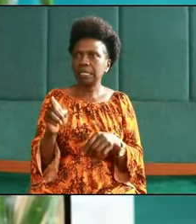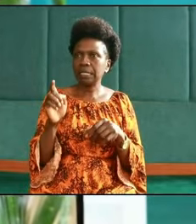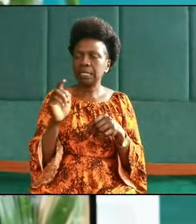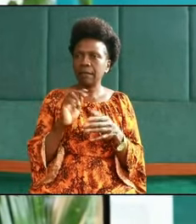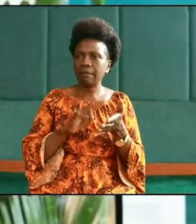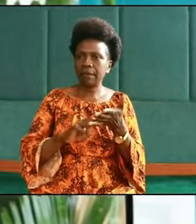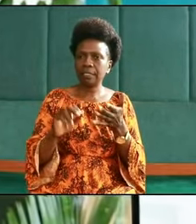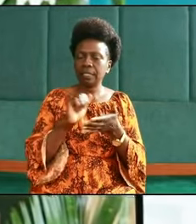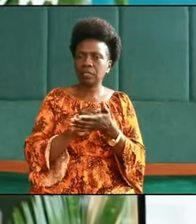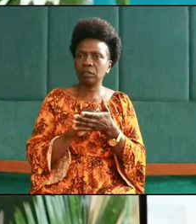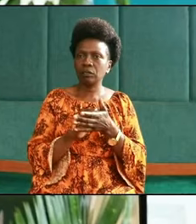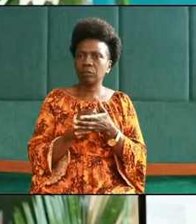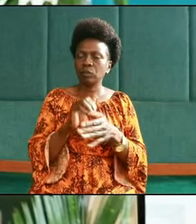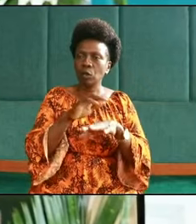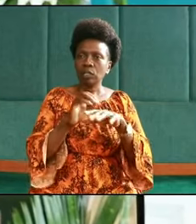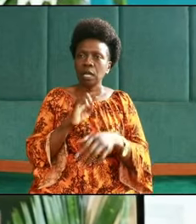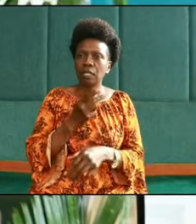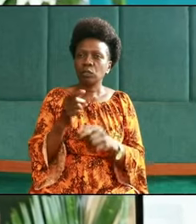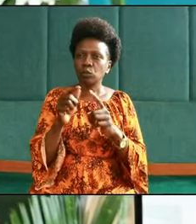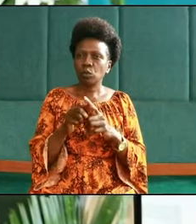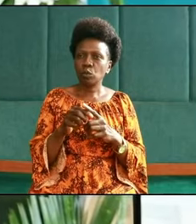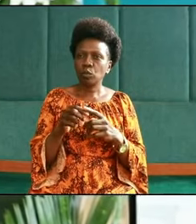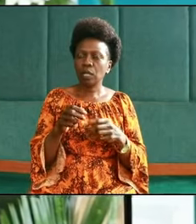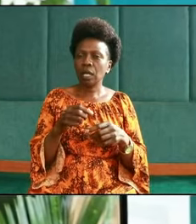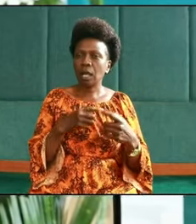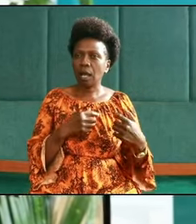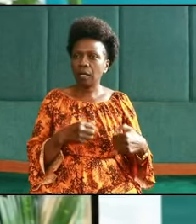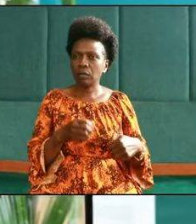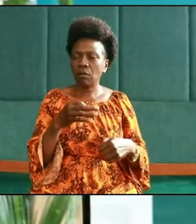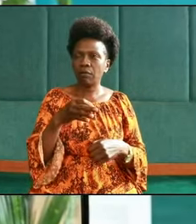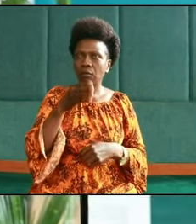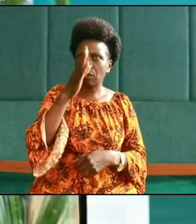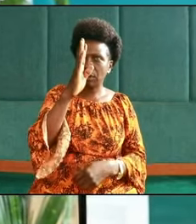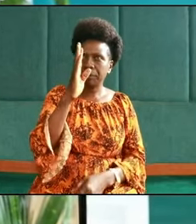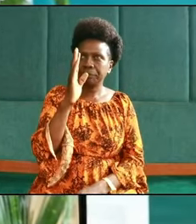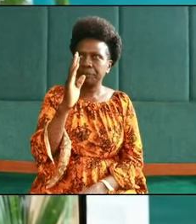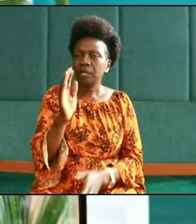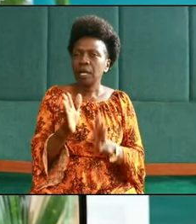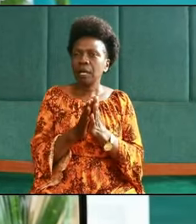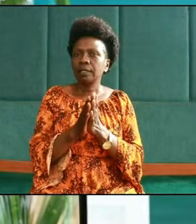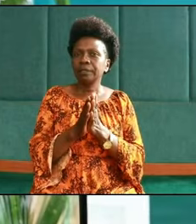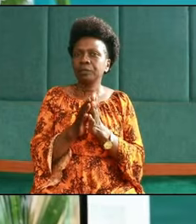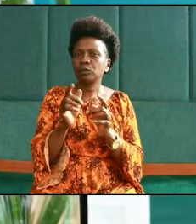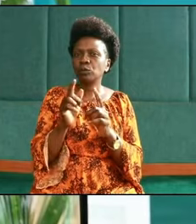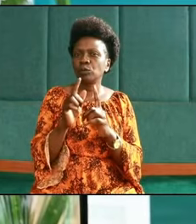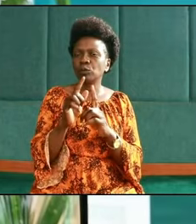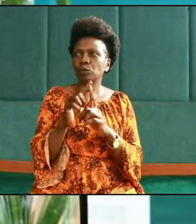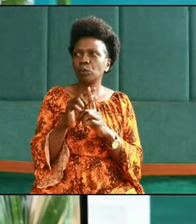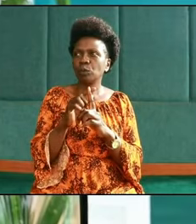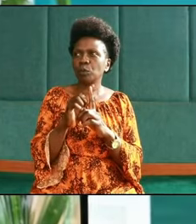that points us to the heart of God and to